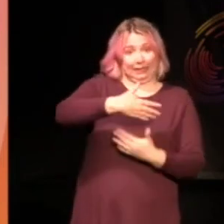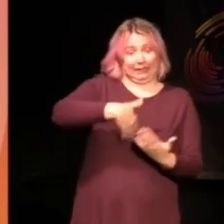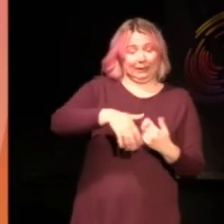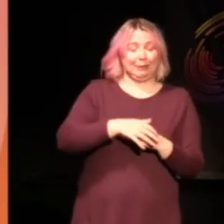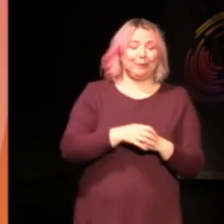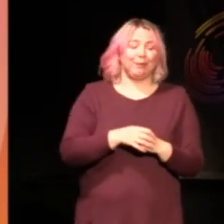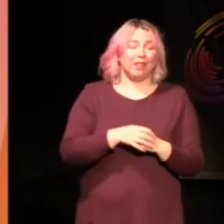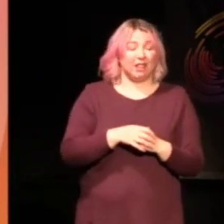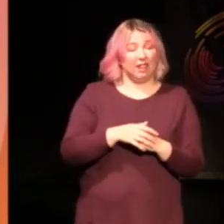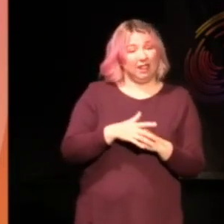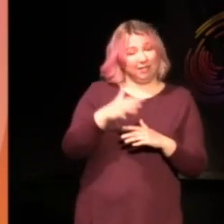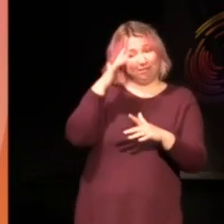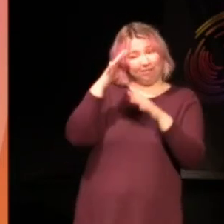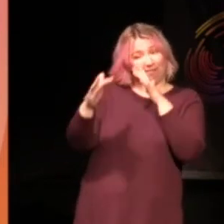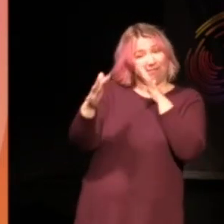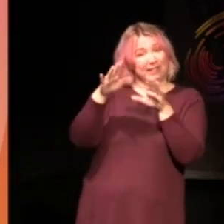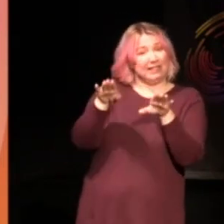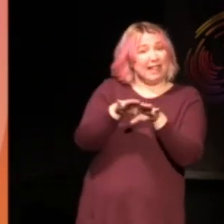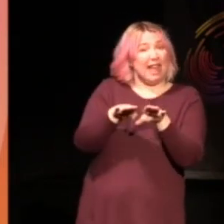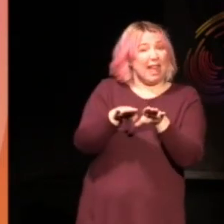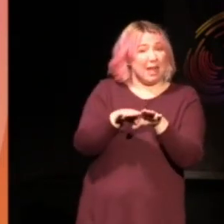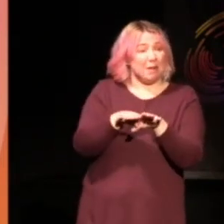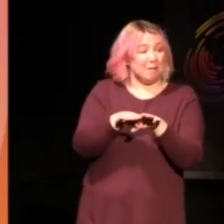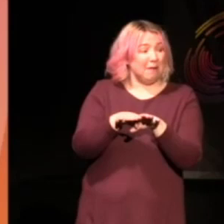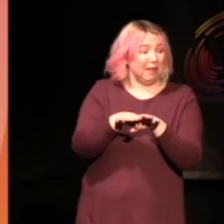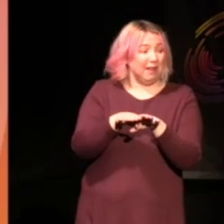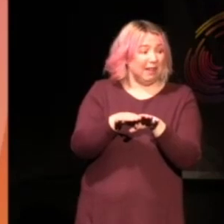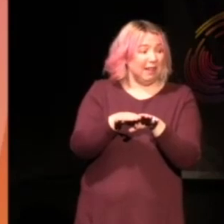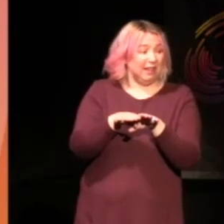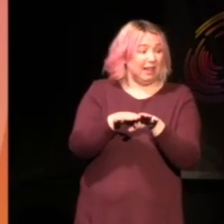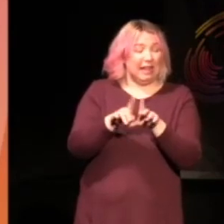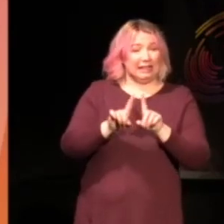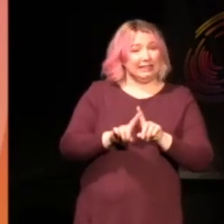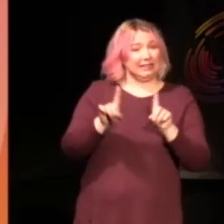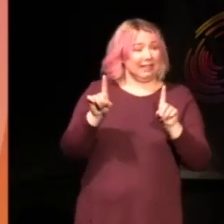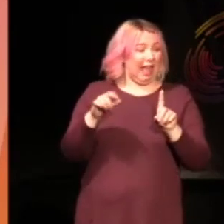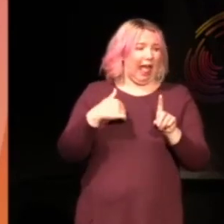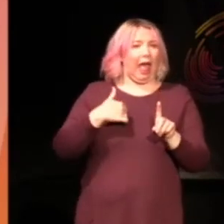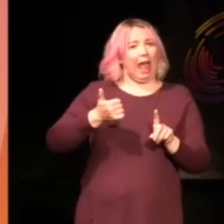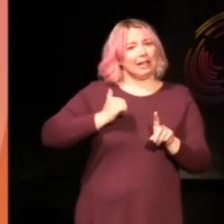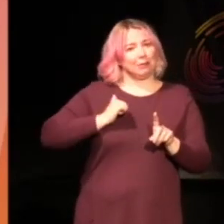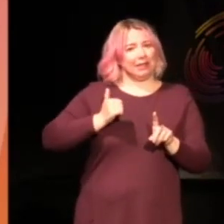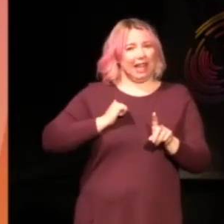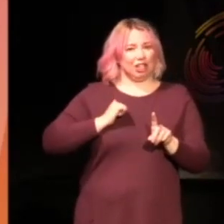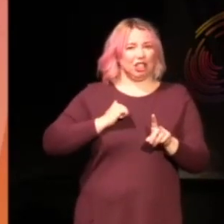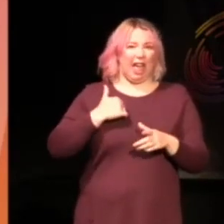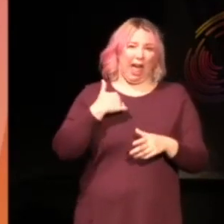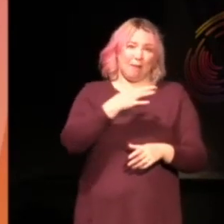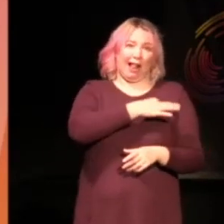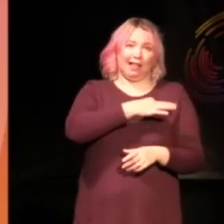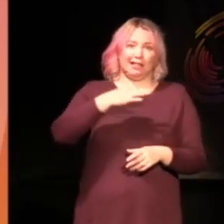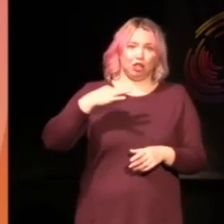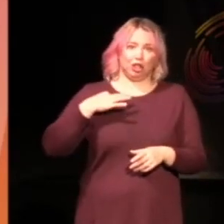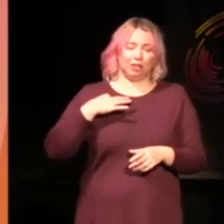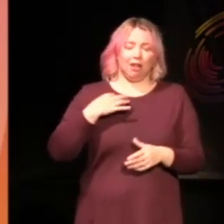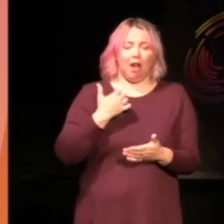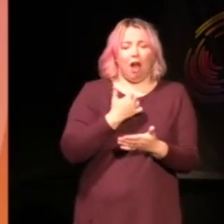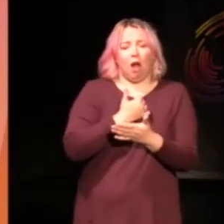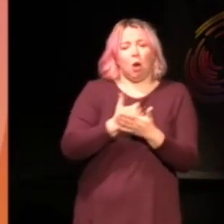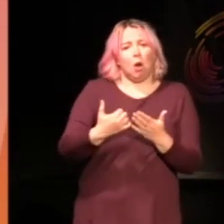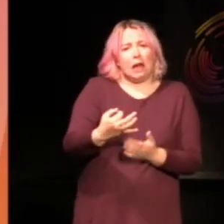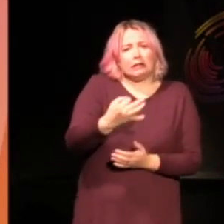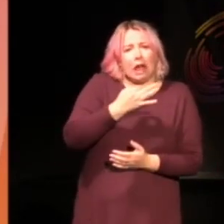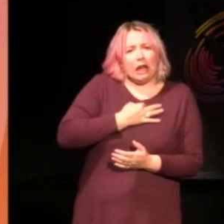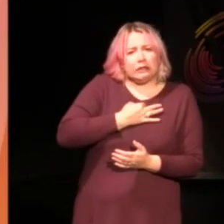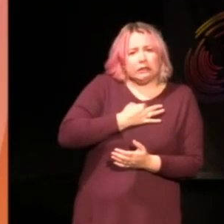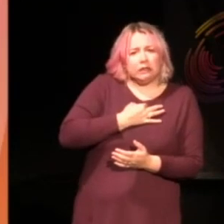views in terms of what is expected from someone from different ethnic background, because I'm an academic clinician, and I'm always asked about why